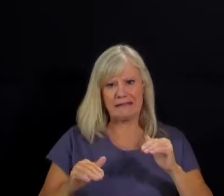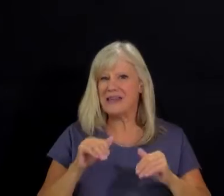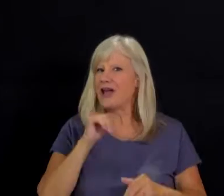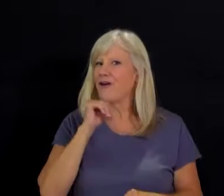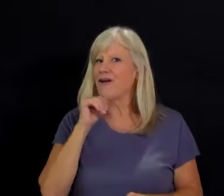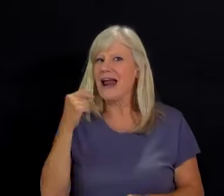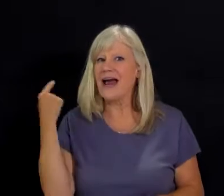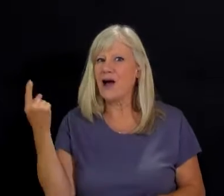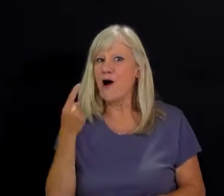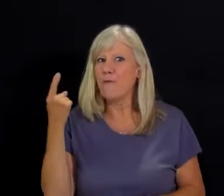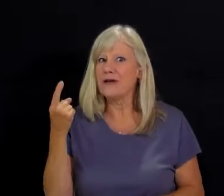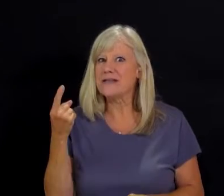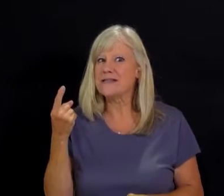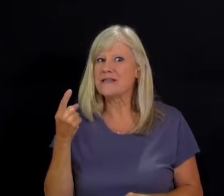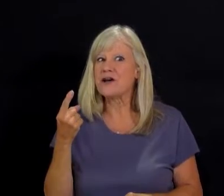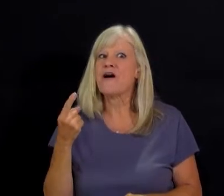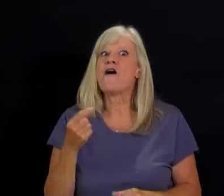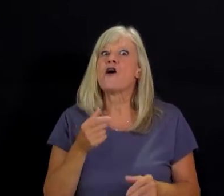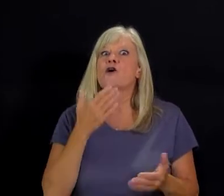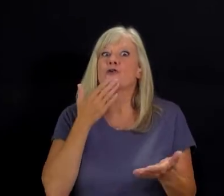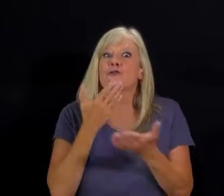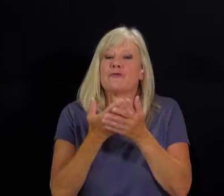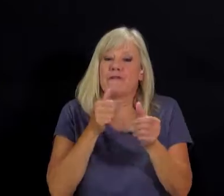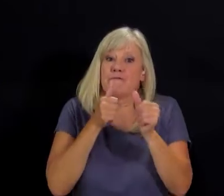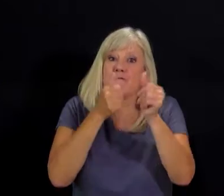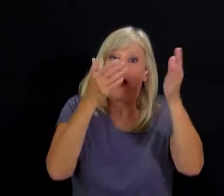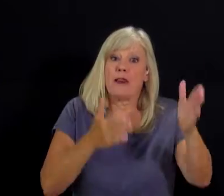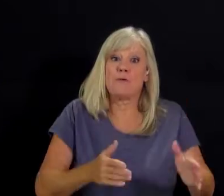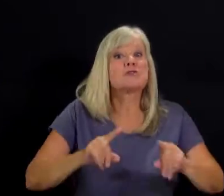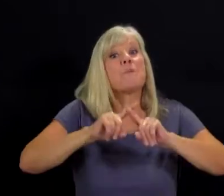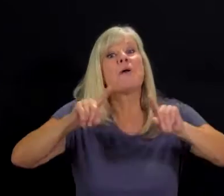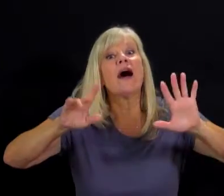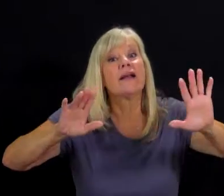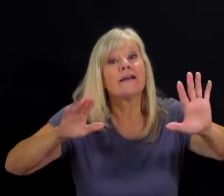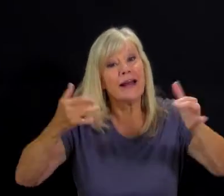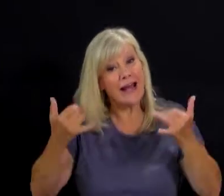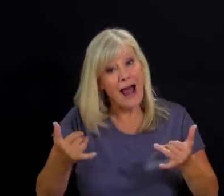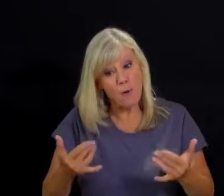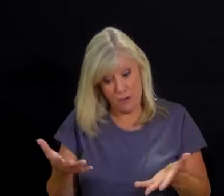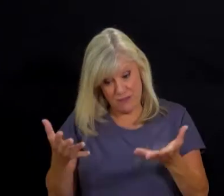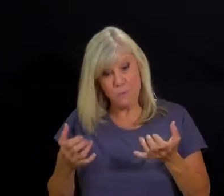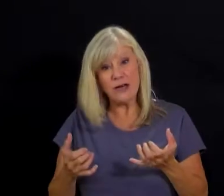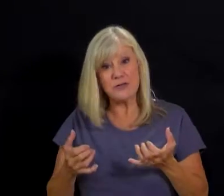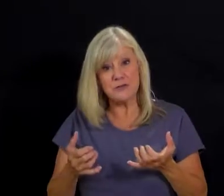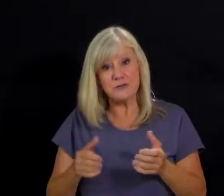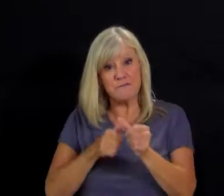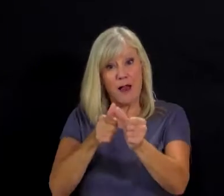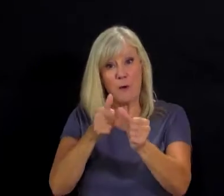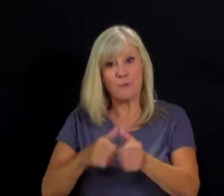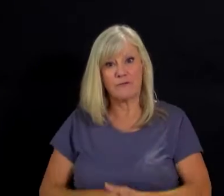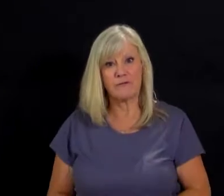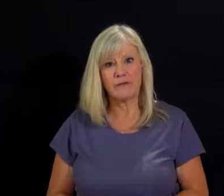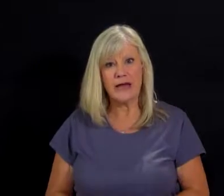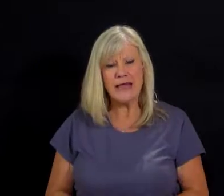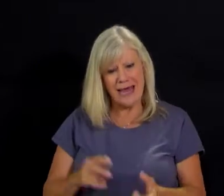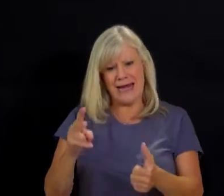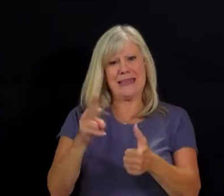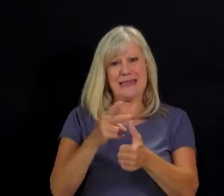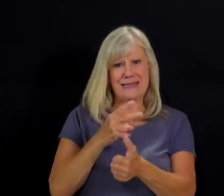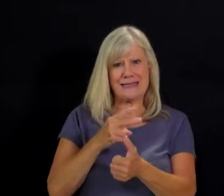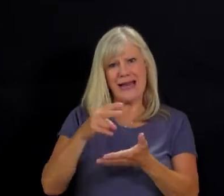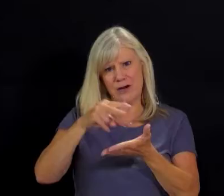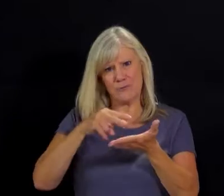that committed, but at least now they want to be. Paul, in the second reading from the letter to